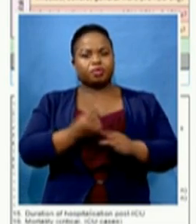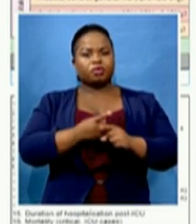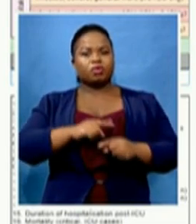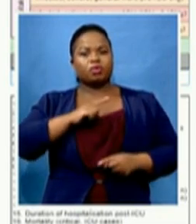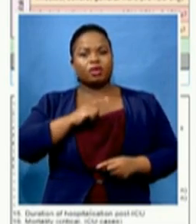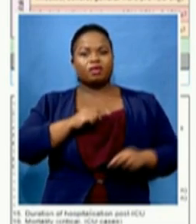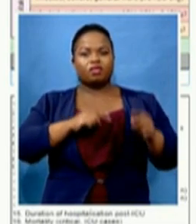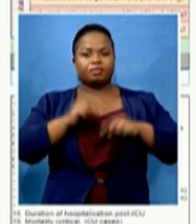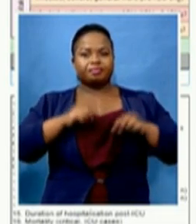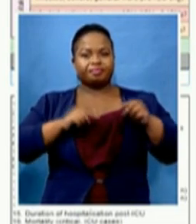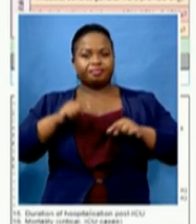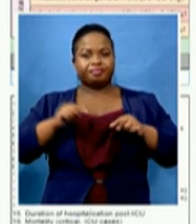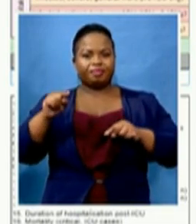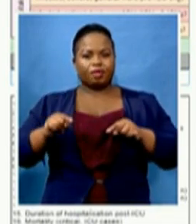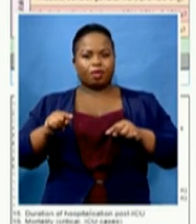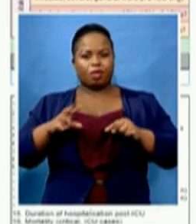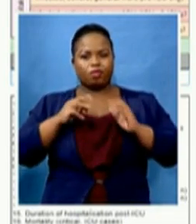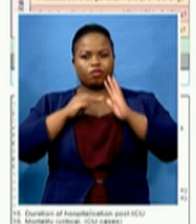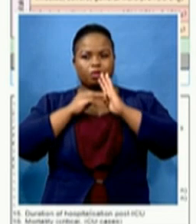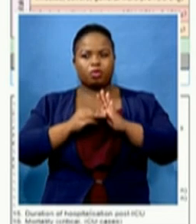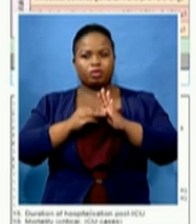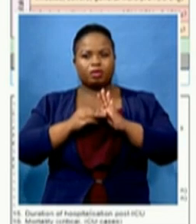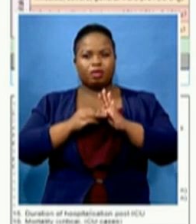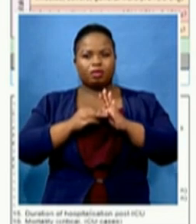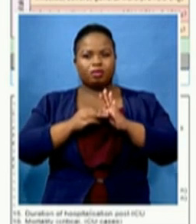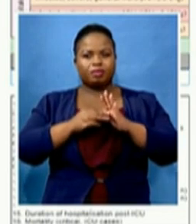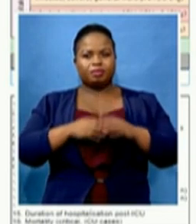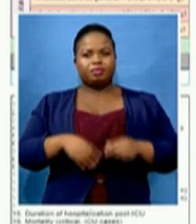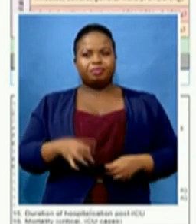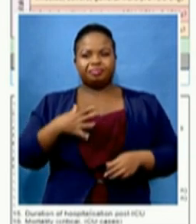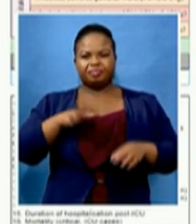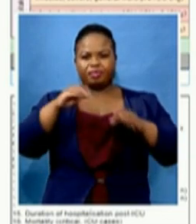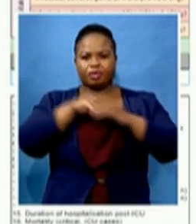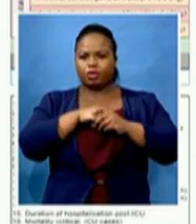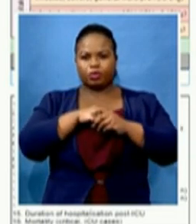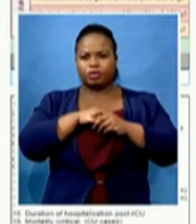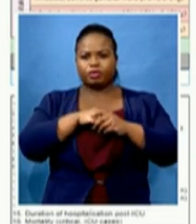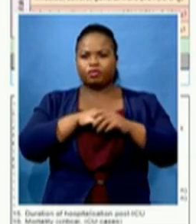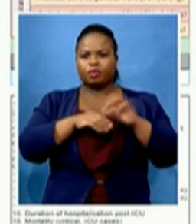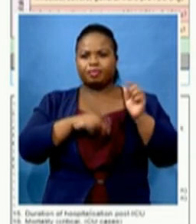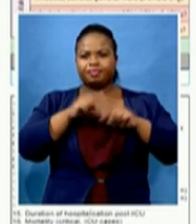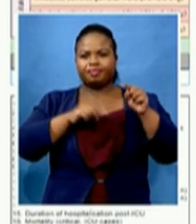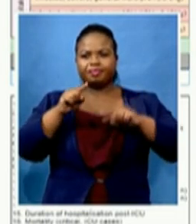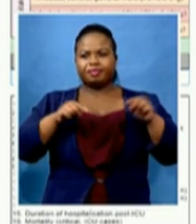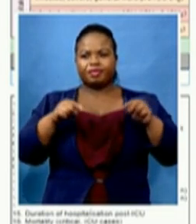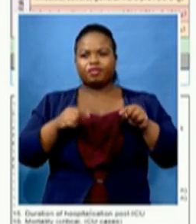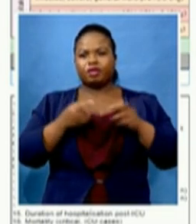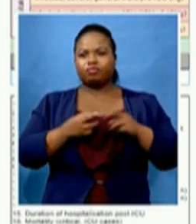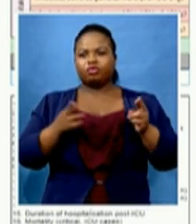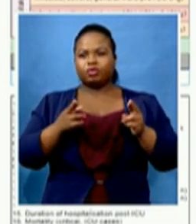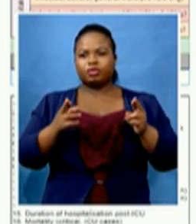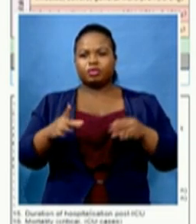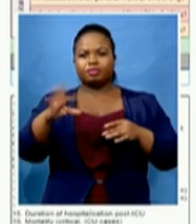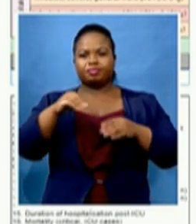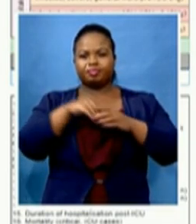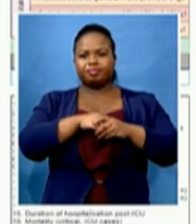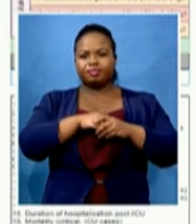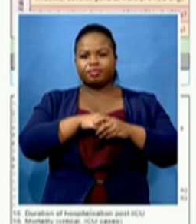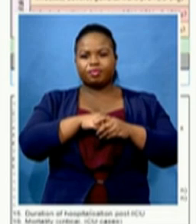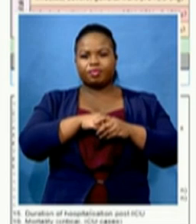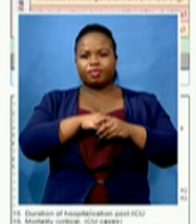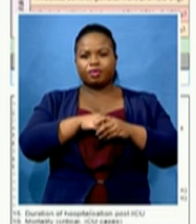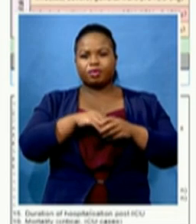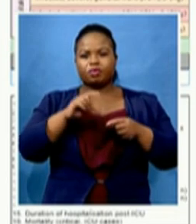it includes inputs from a range of sources to represent the type, number, and price of ingredients to cost the